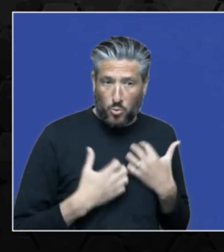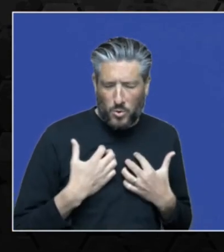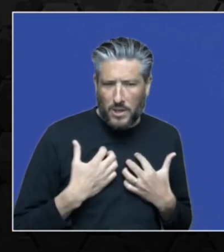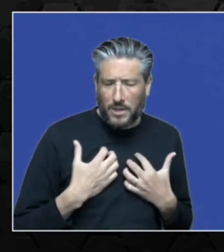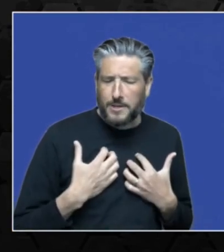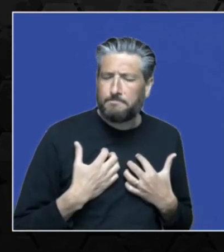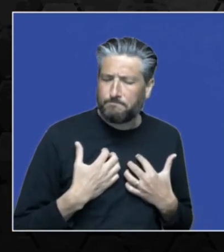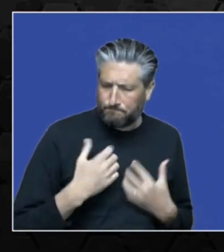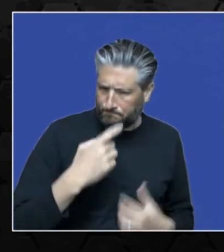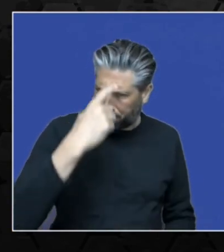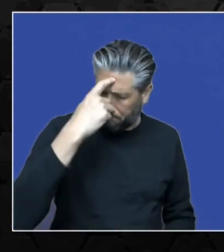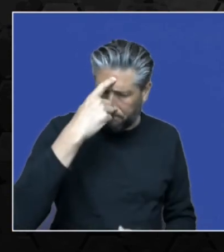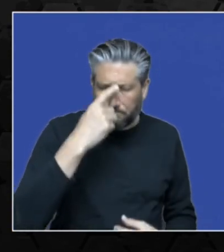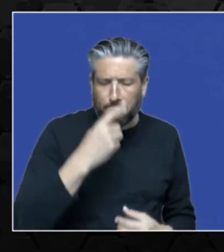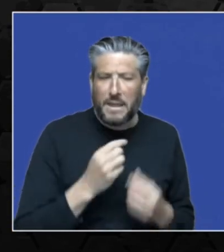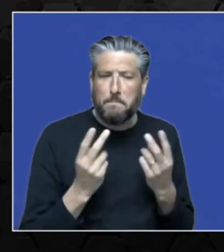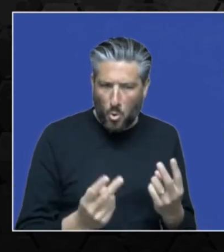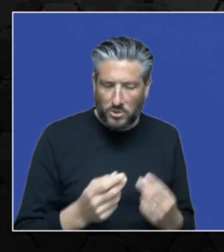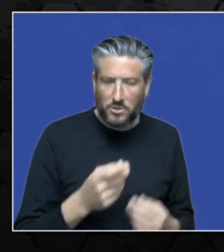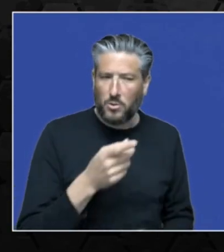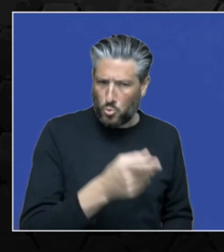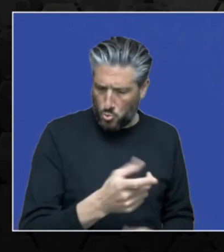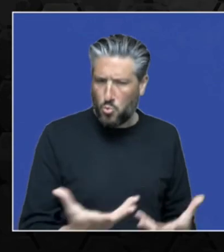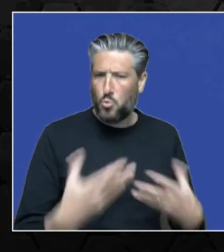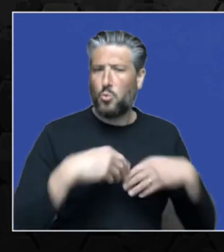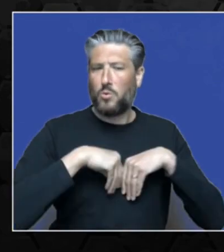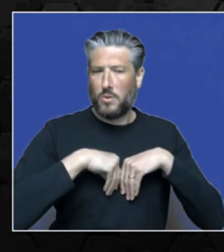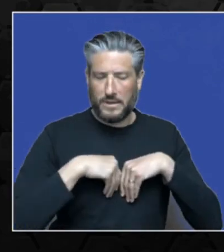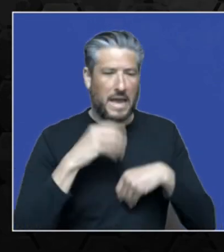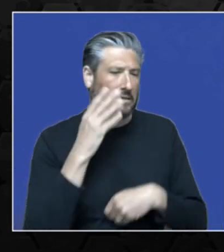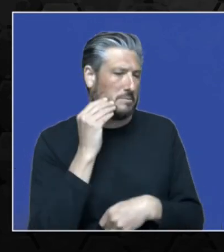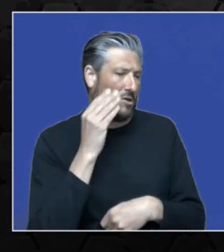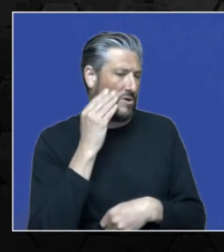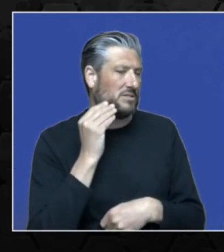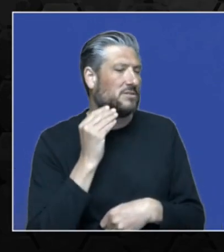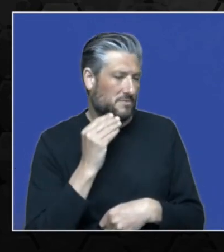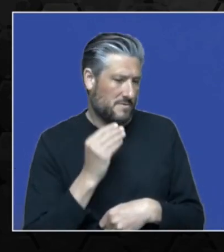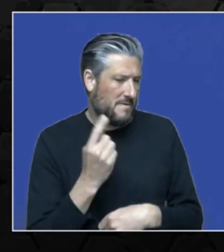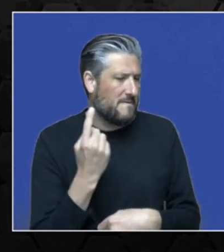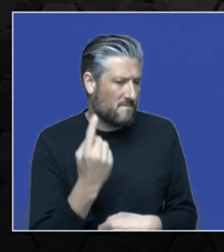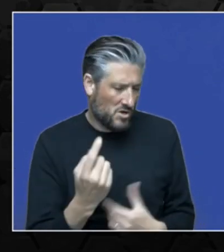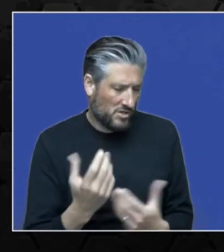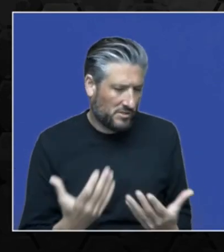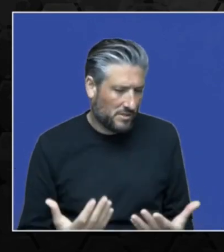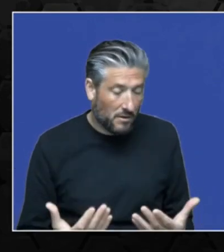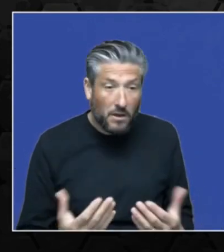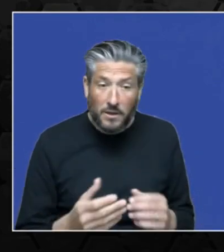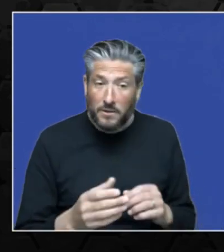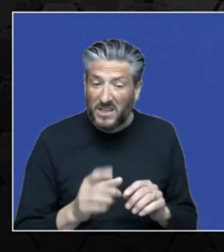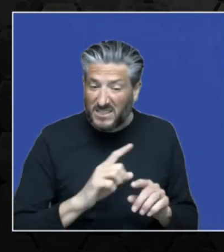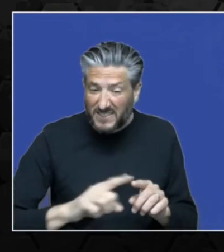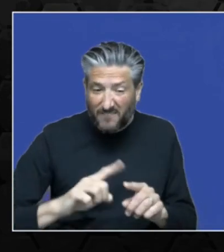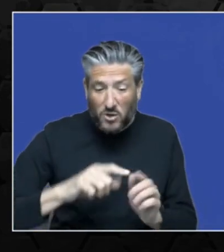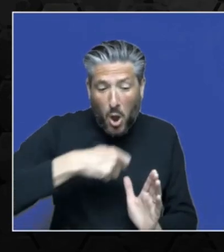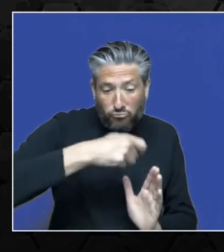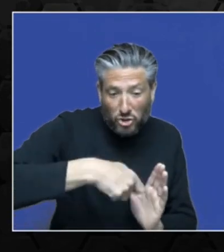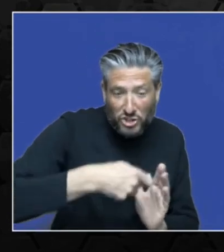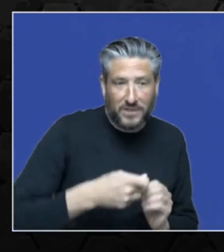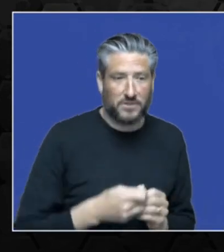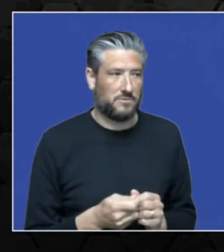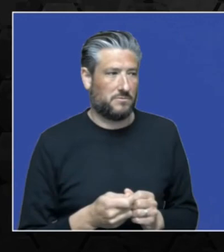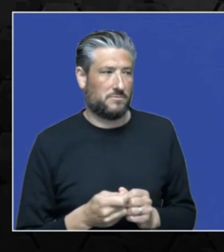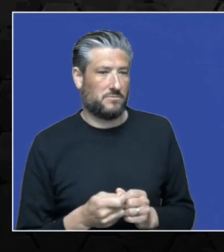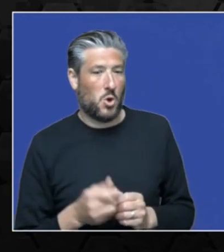this particular field, which you can get via a lot of ways: projects, conducting workshops, going to events, going